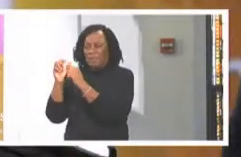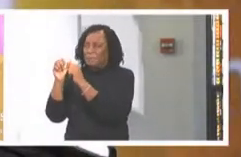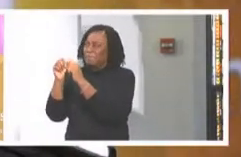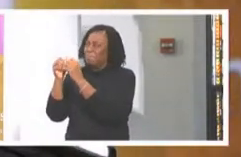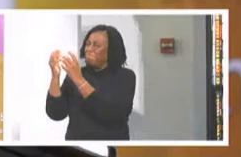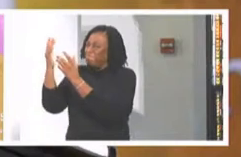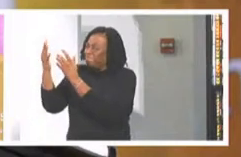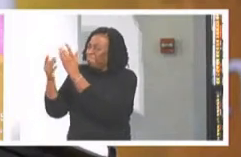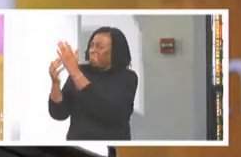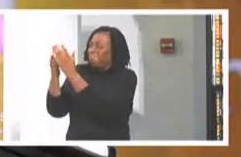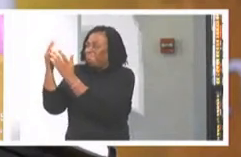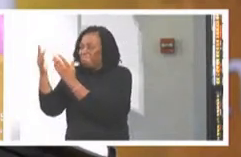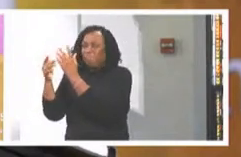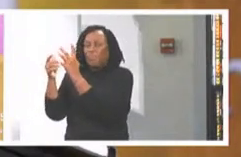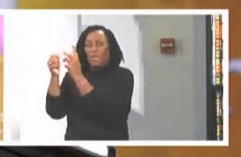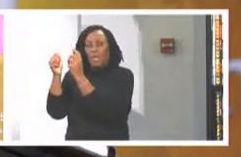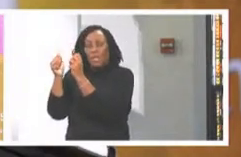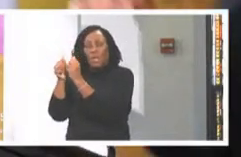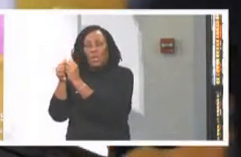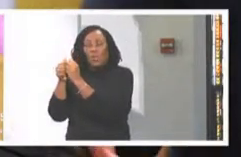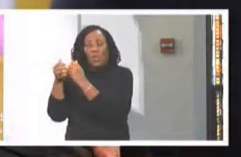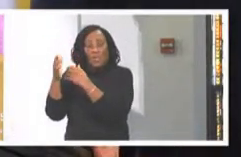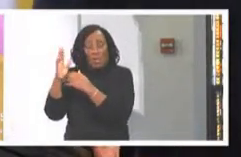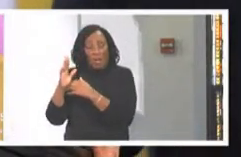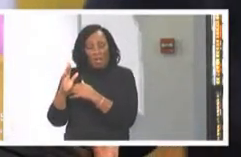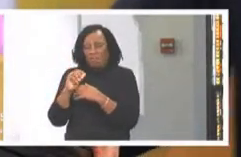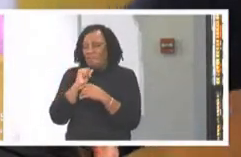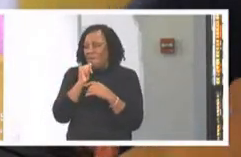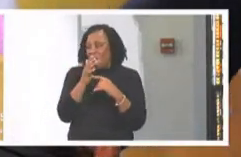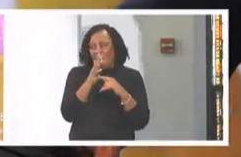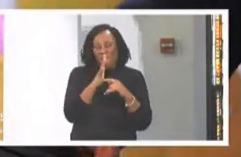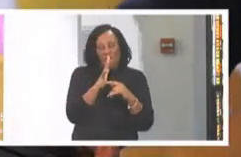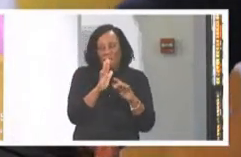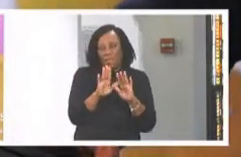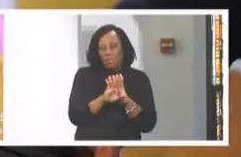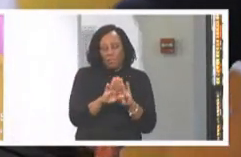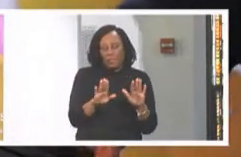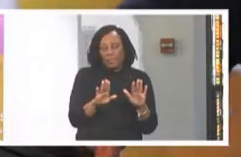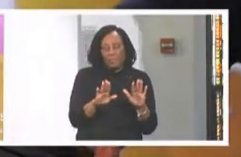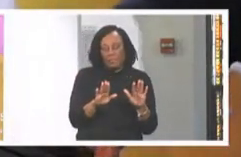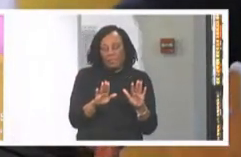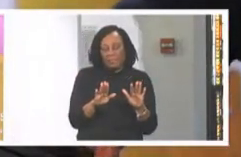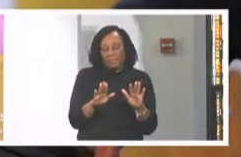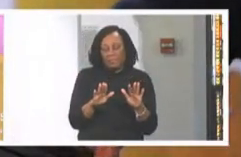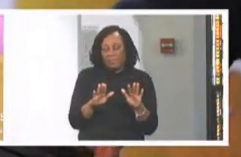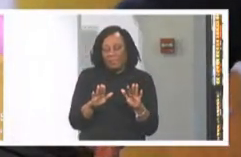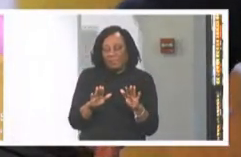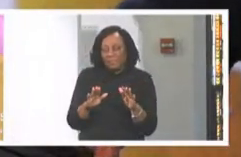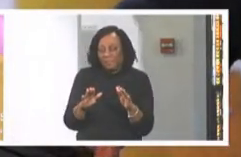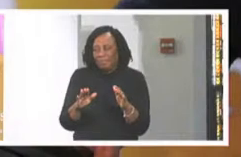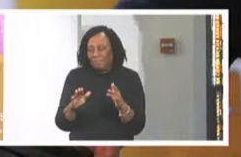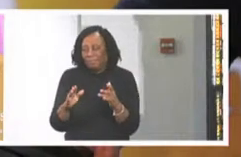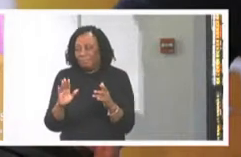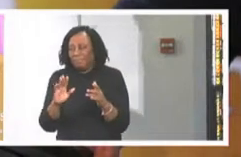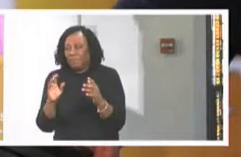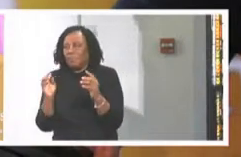with God. We think if we spend 5 minutes with God, then we've gone over and above.